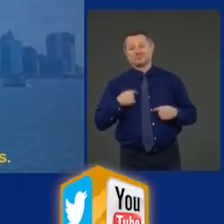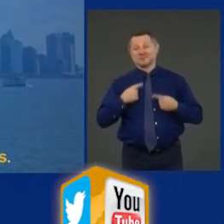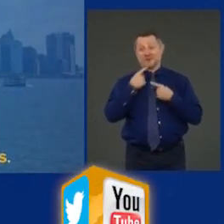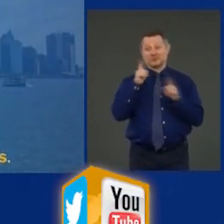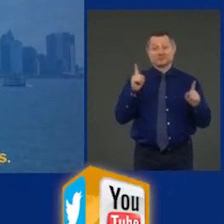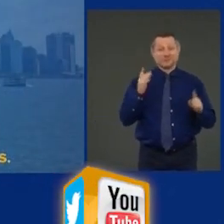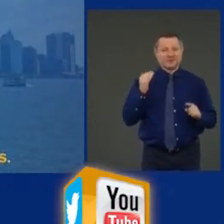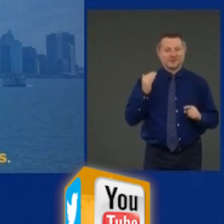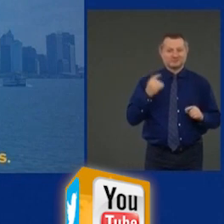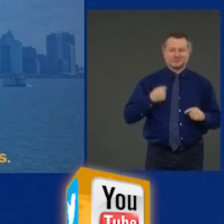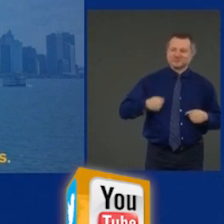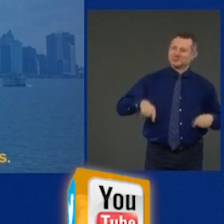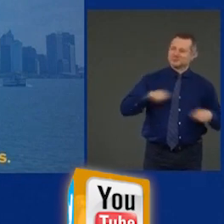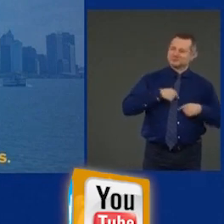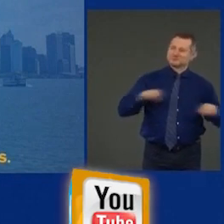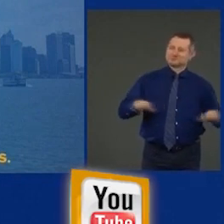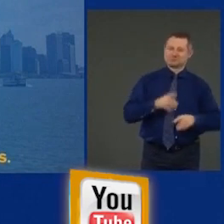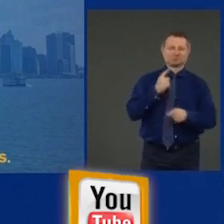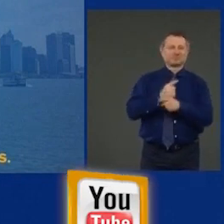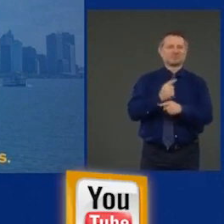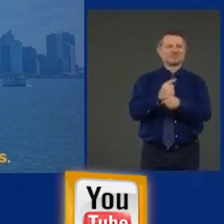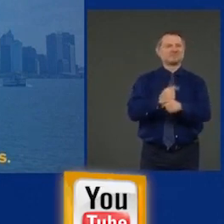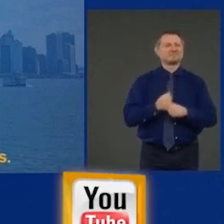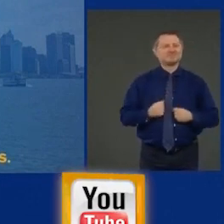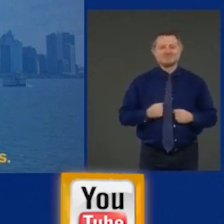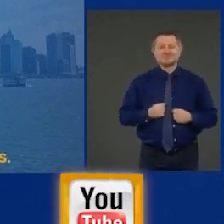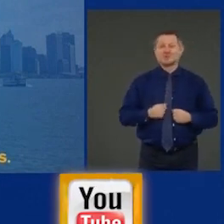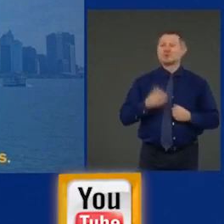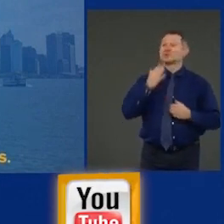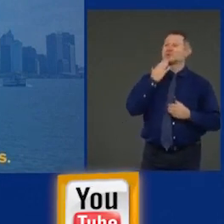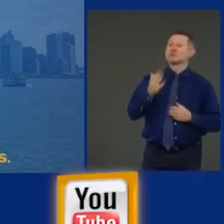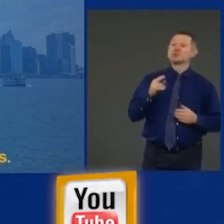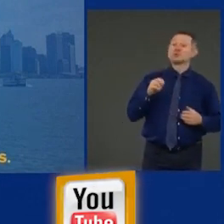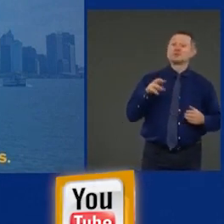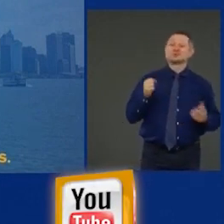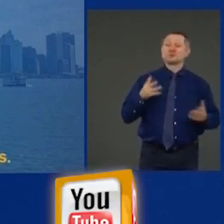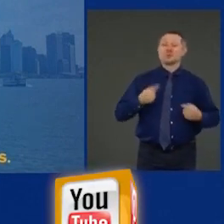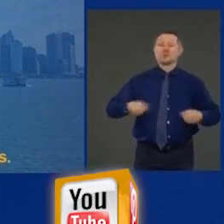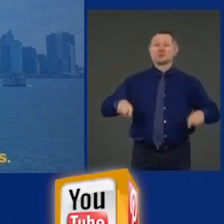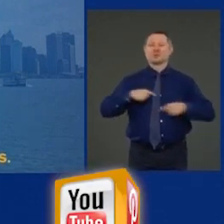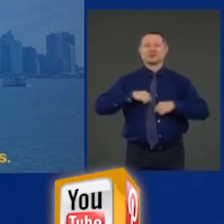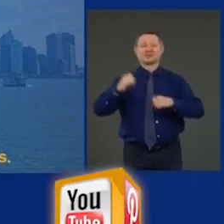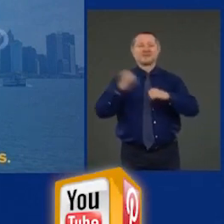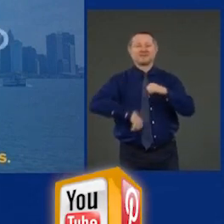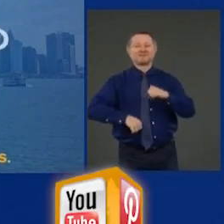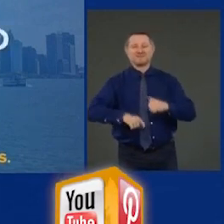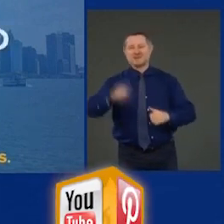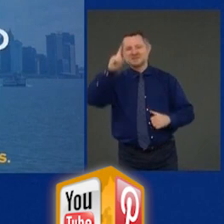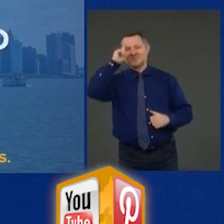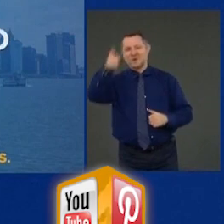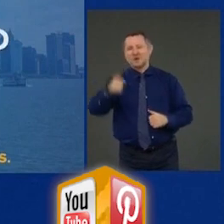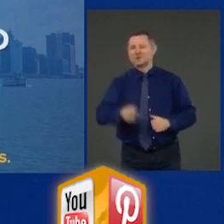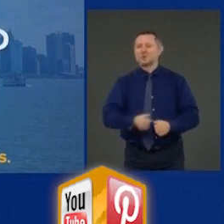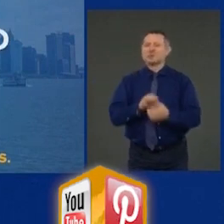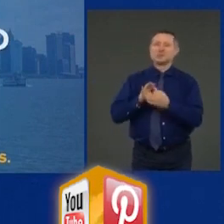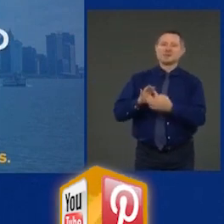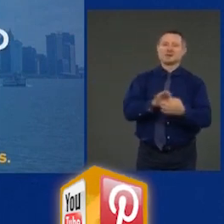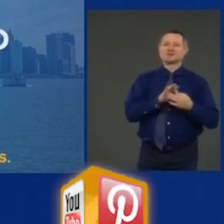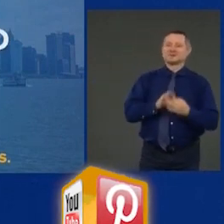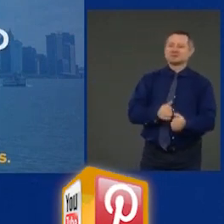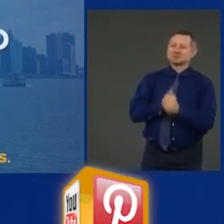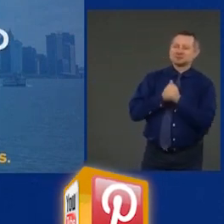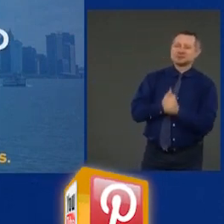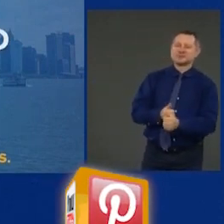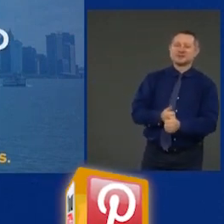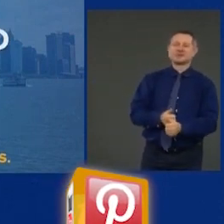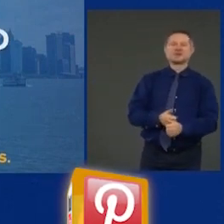do. The news is good because we were New York tough and smart and united and disciplined and